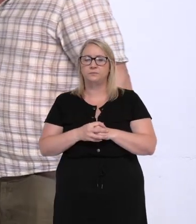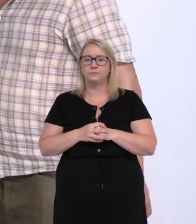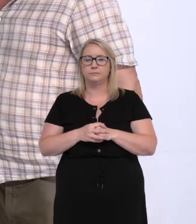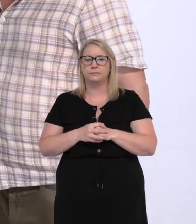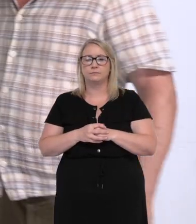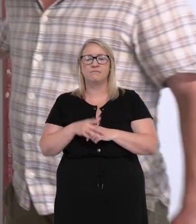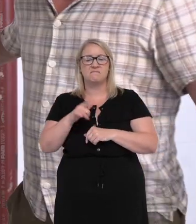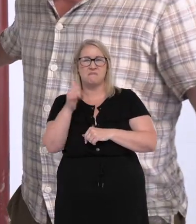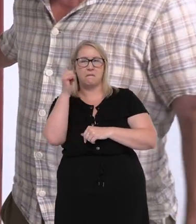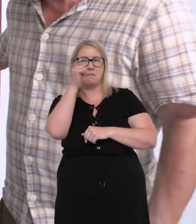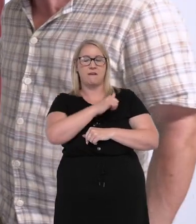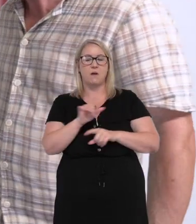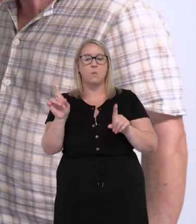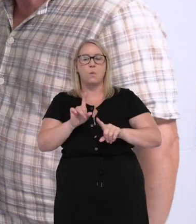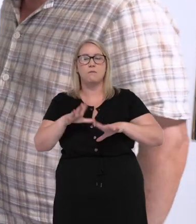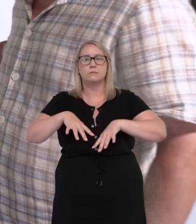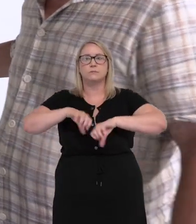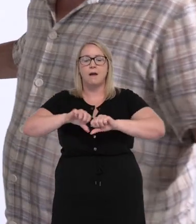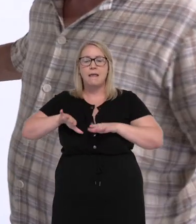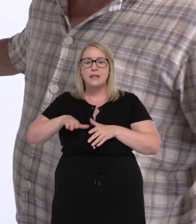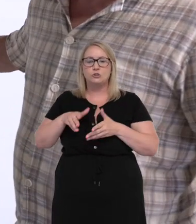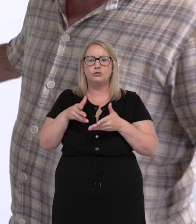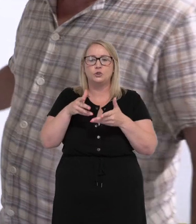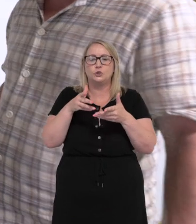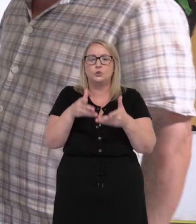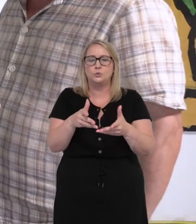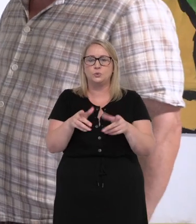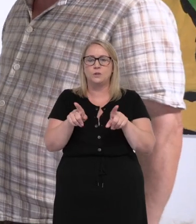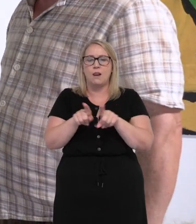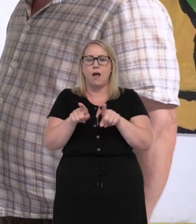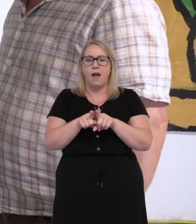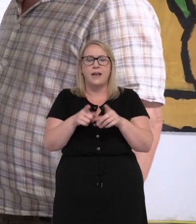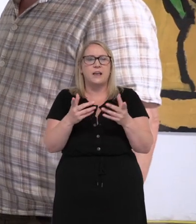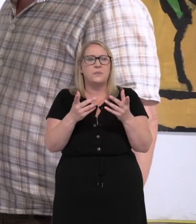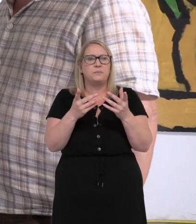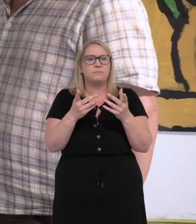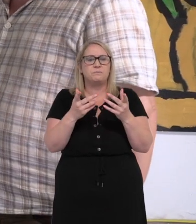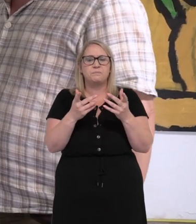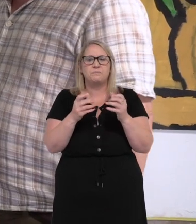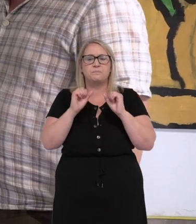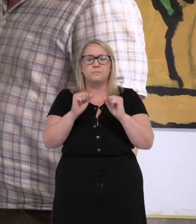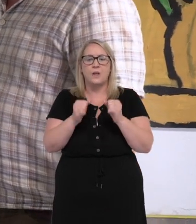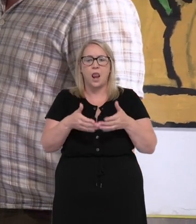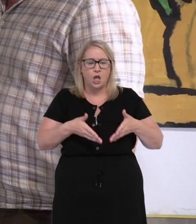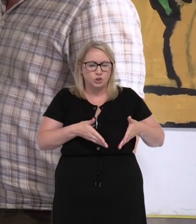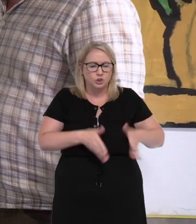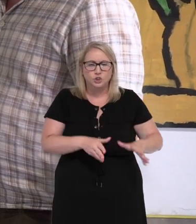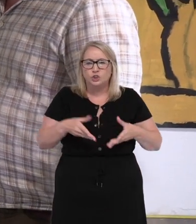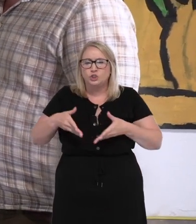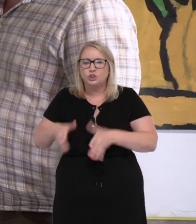cleverly he introduced from some gifts to the art centre of jean material,